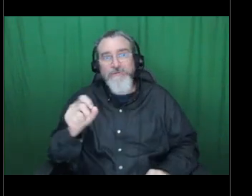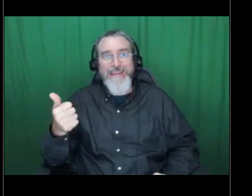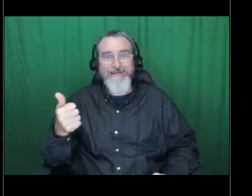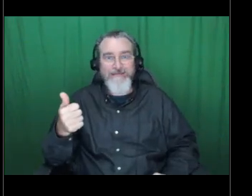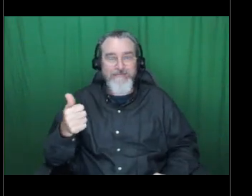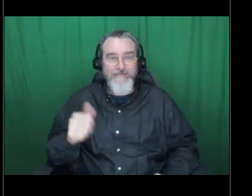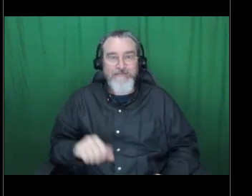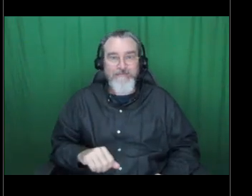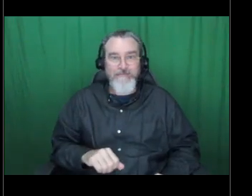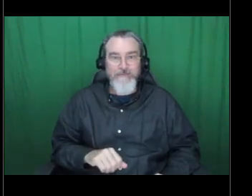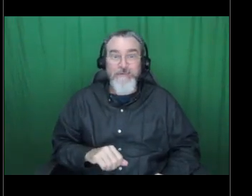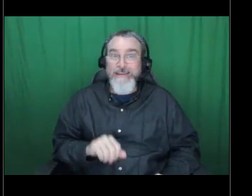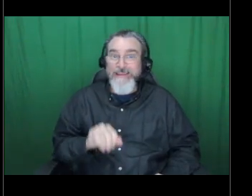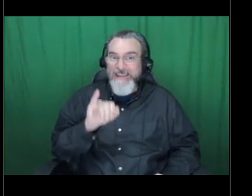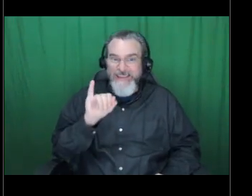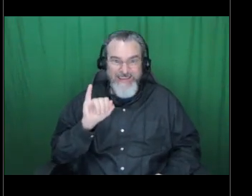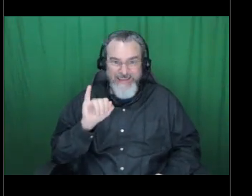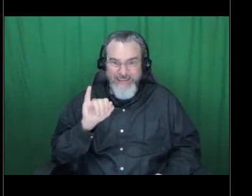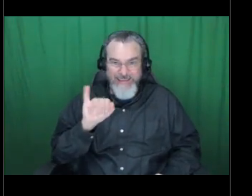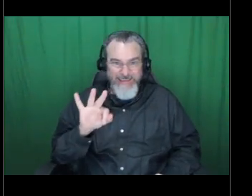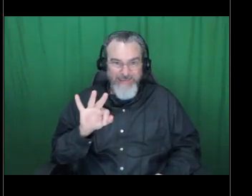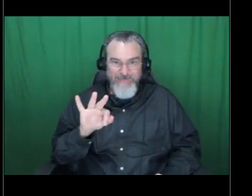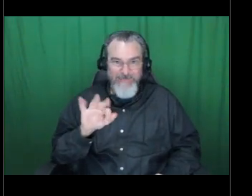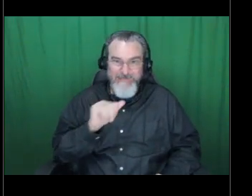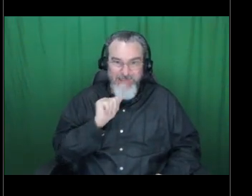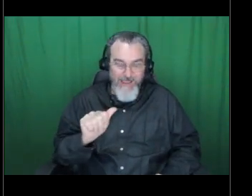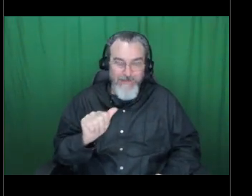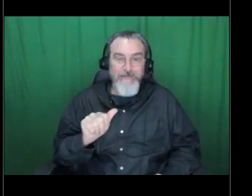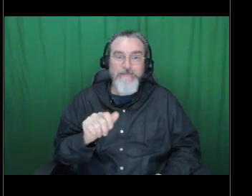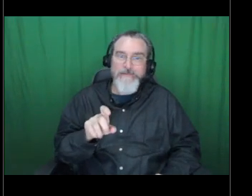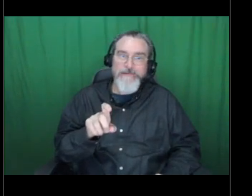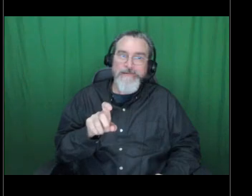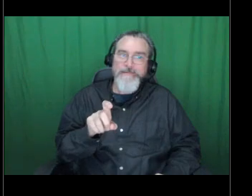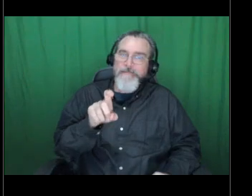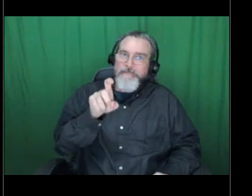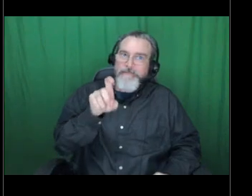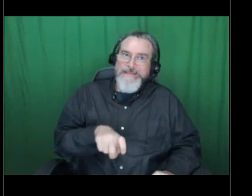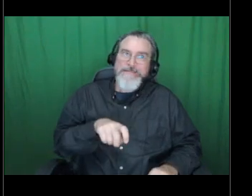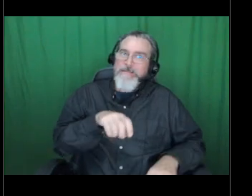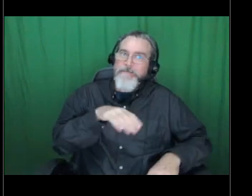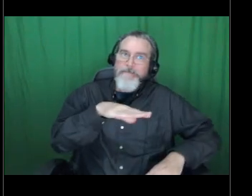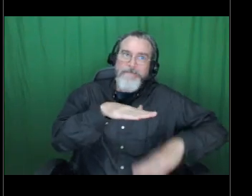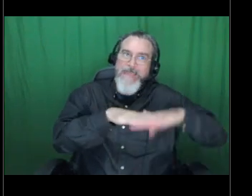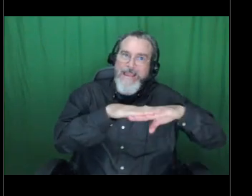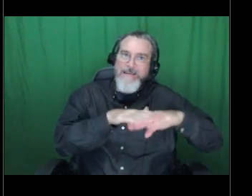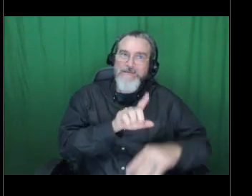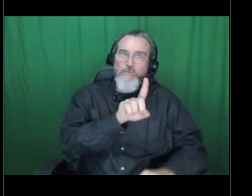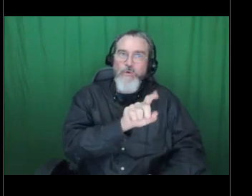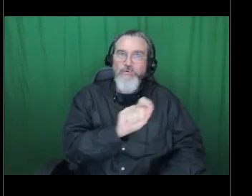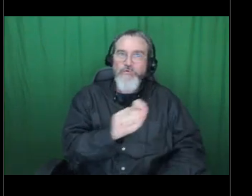Otherwise, they must slope no greater than 1 to 12. If an accessible